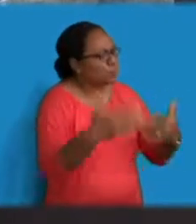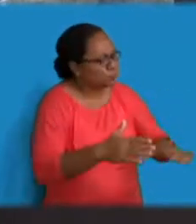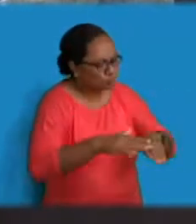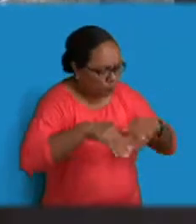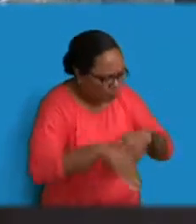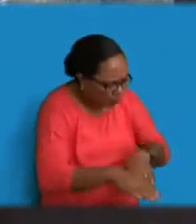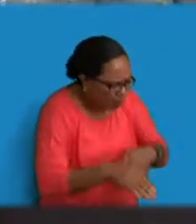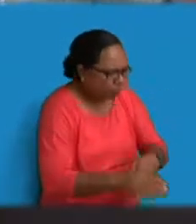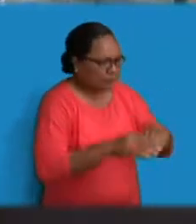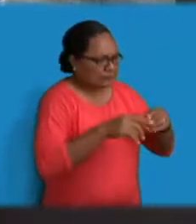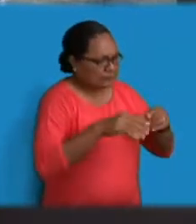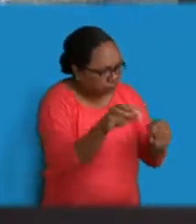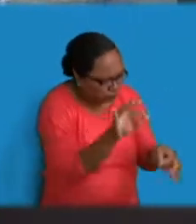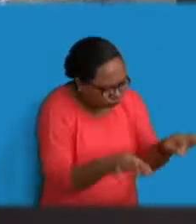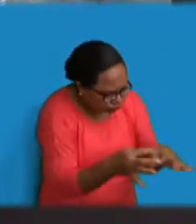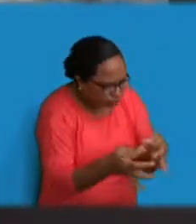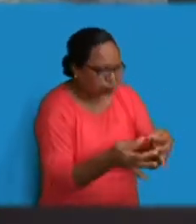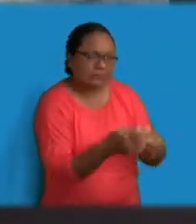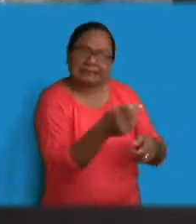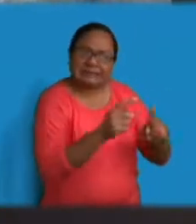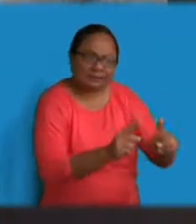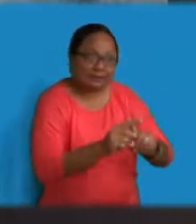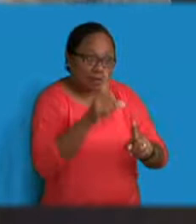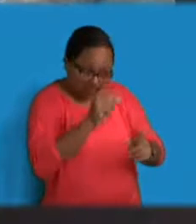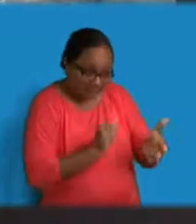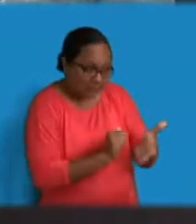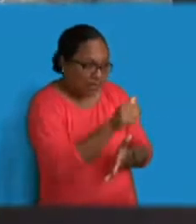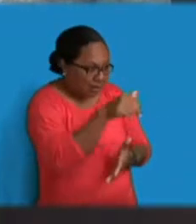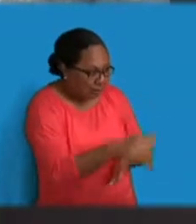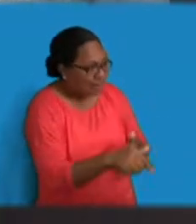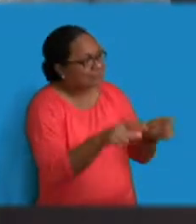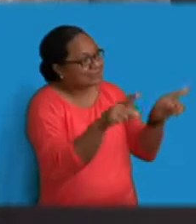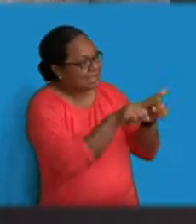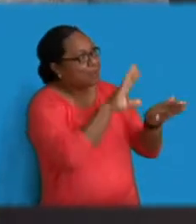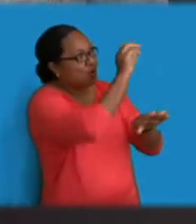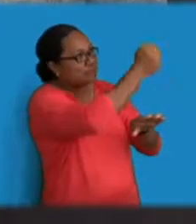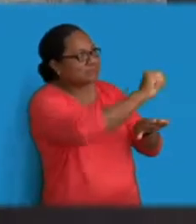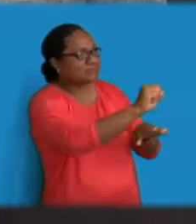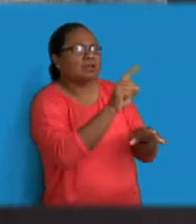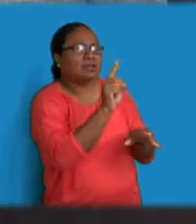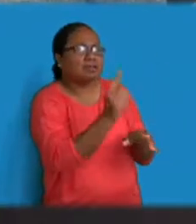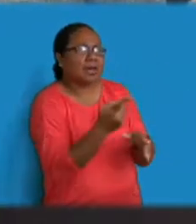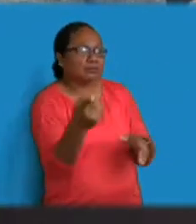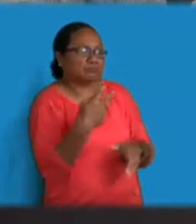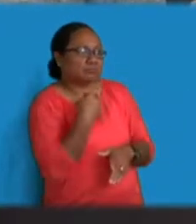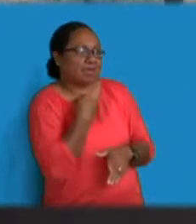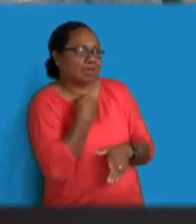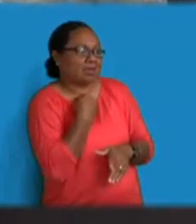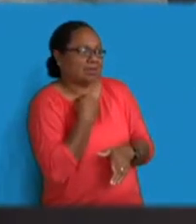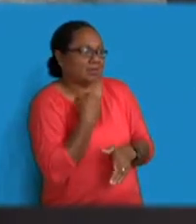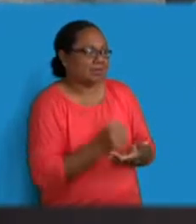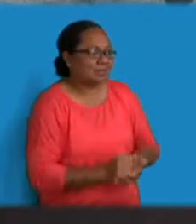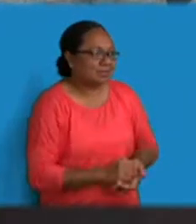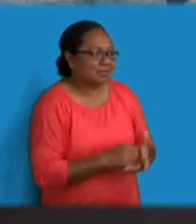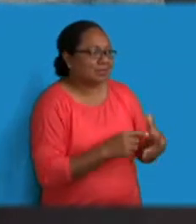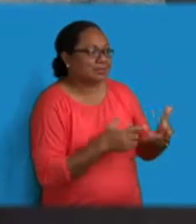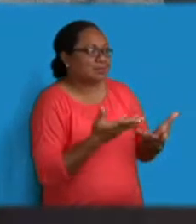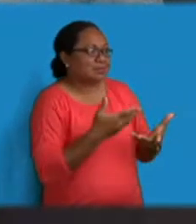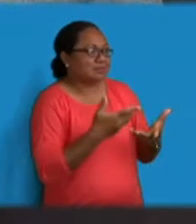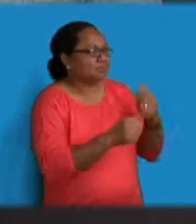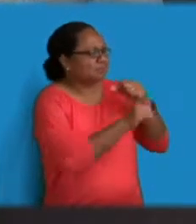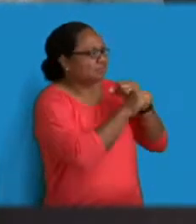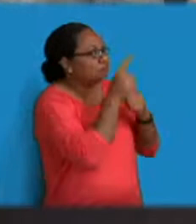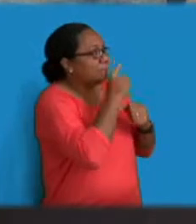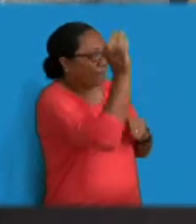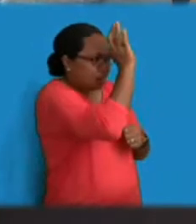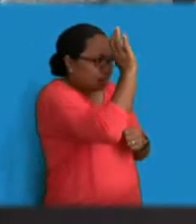artifacts that can be sold nationally and internationally as well, but it's the marketing that was the issue